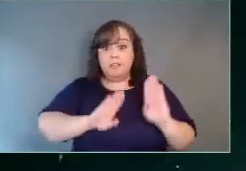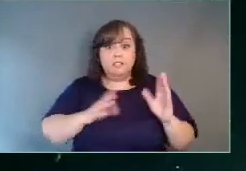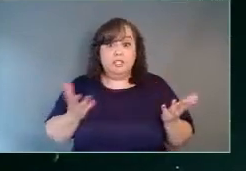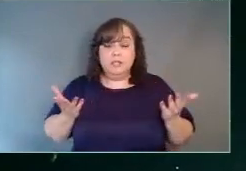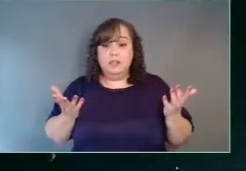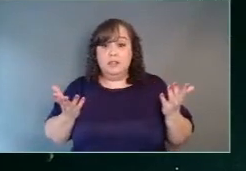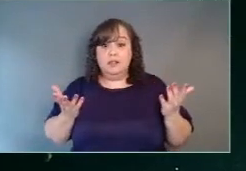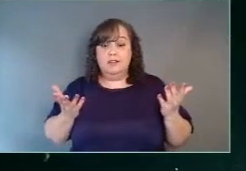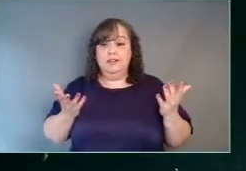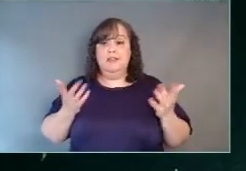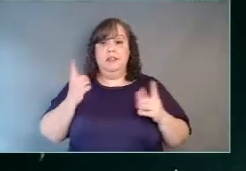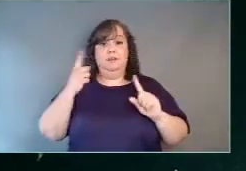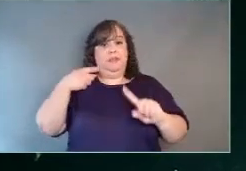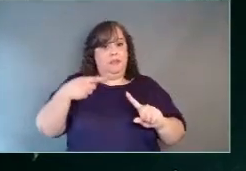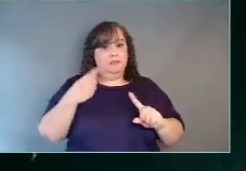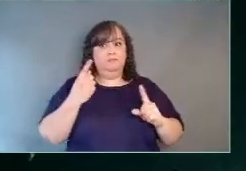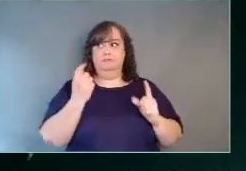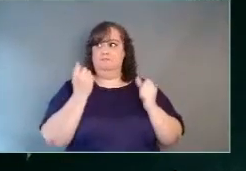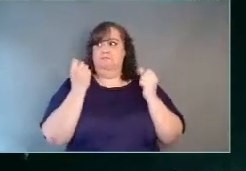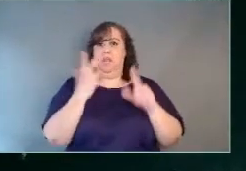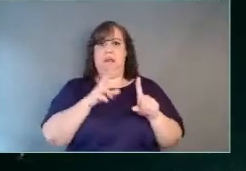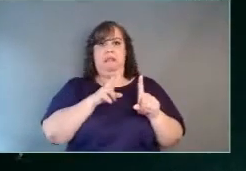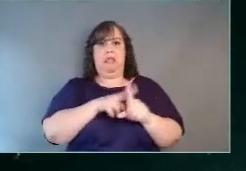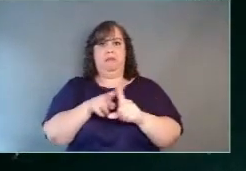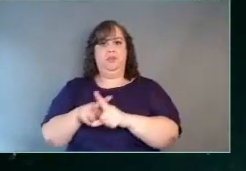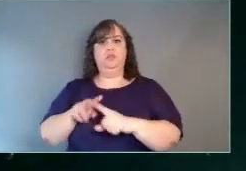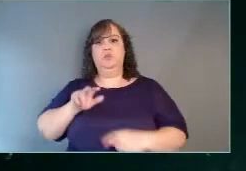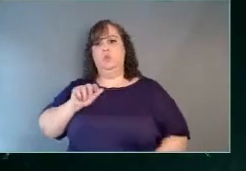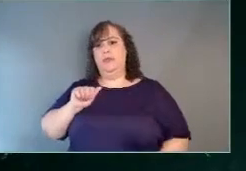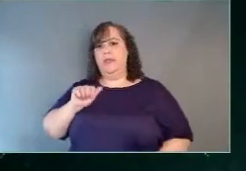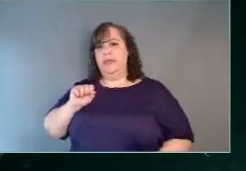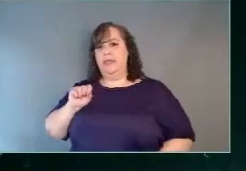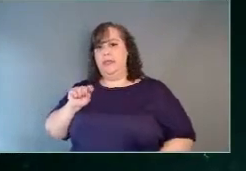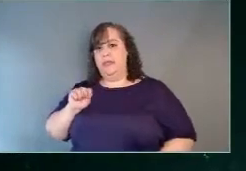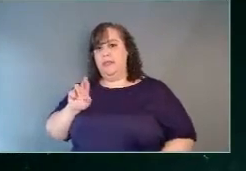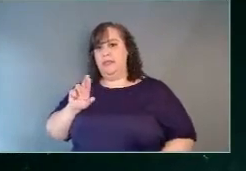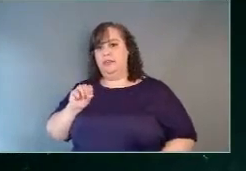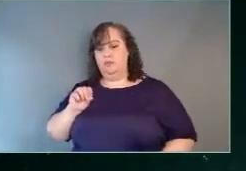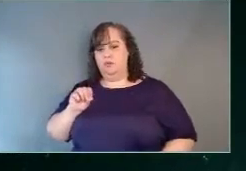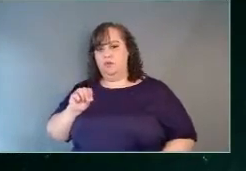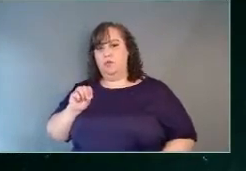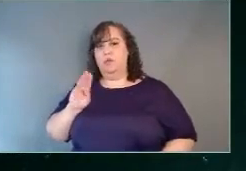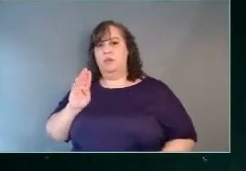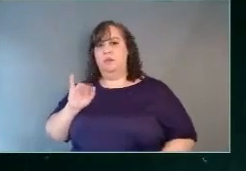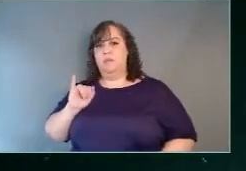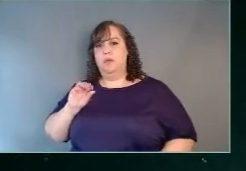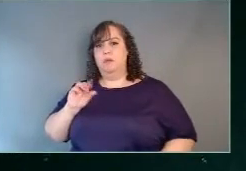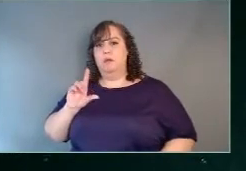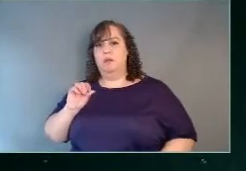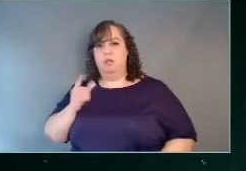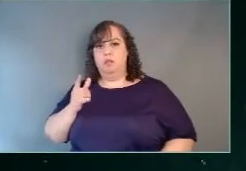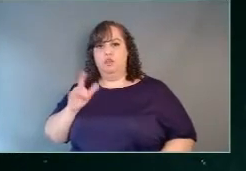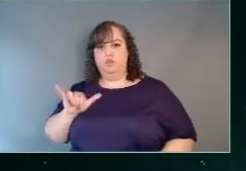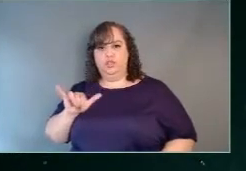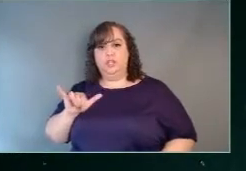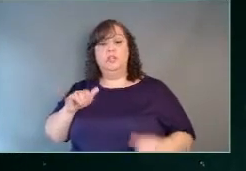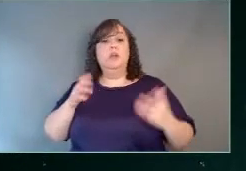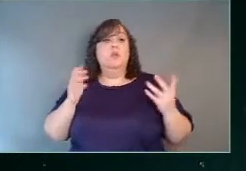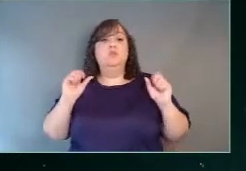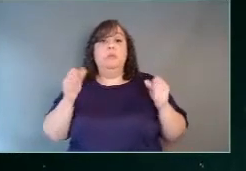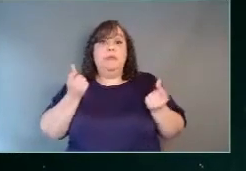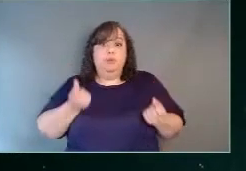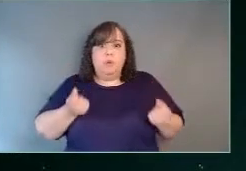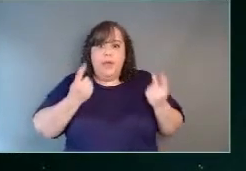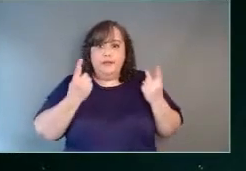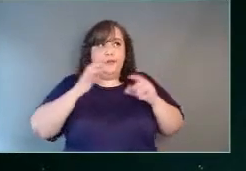especially because it has many applications to astrobiology, are great things to just begin understanding the world around you and questioning why are things the